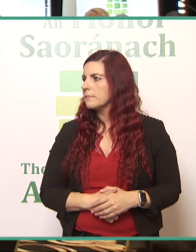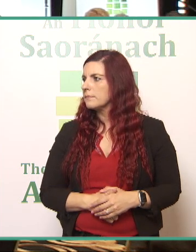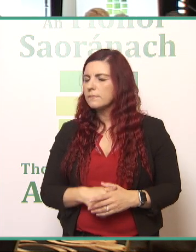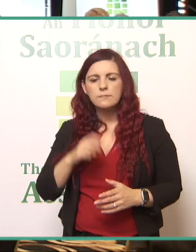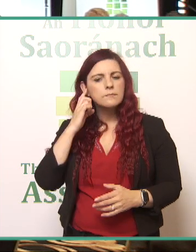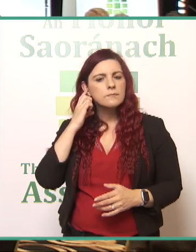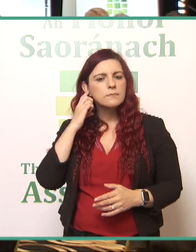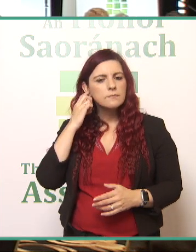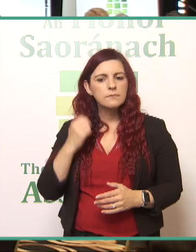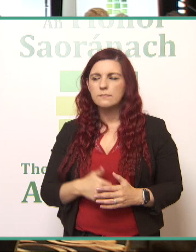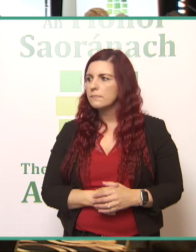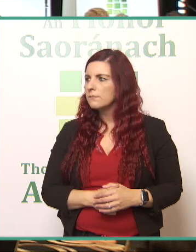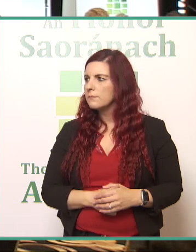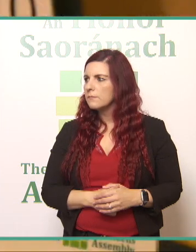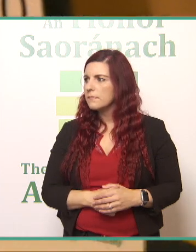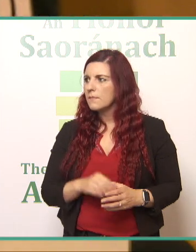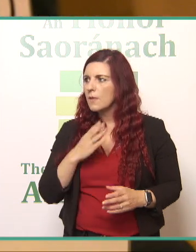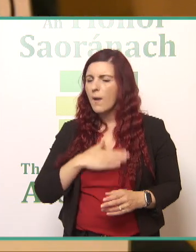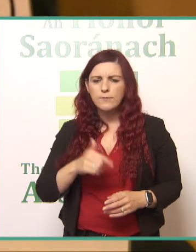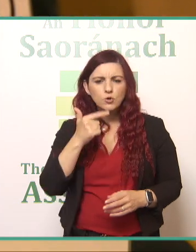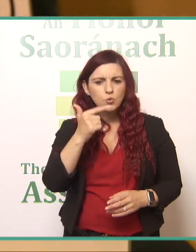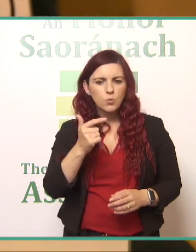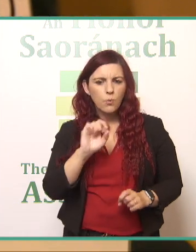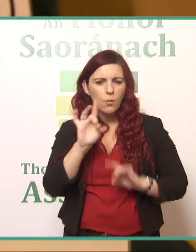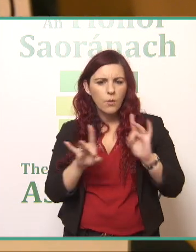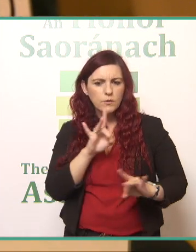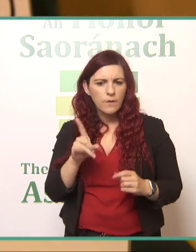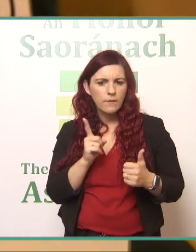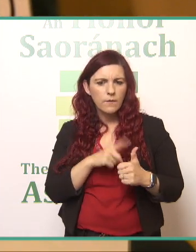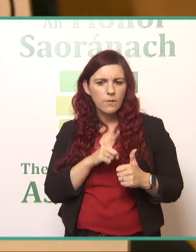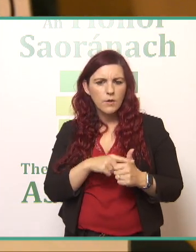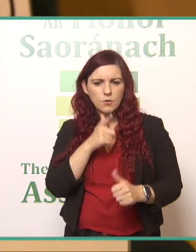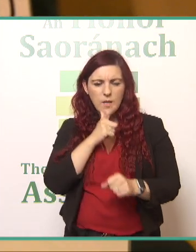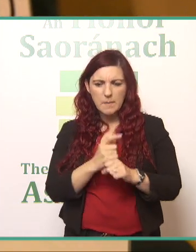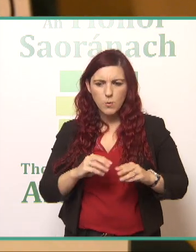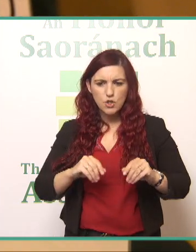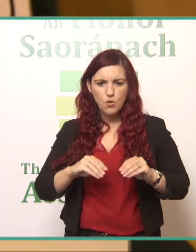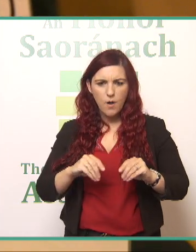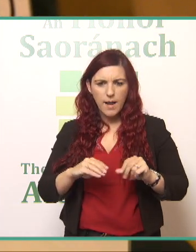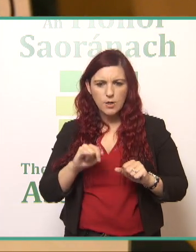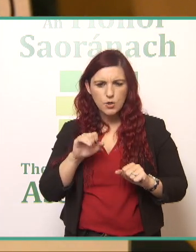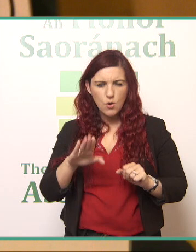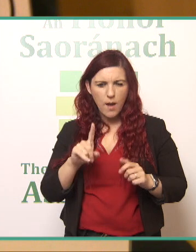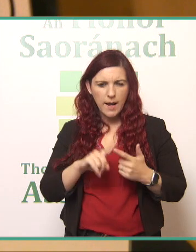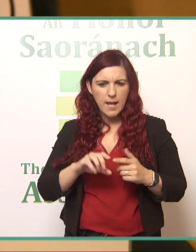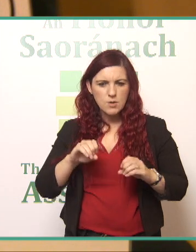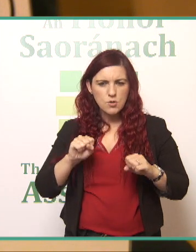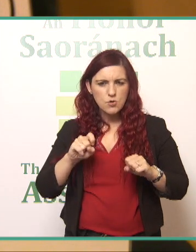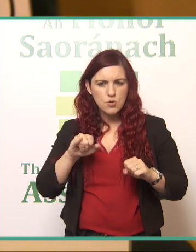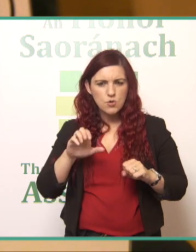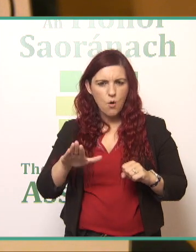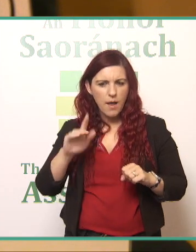Hello there. I have 2 questions. The first question is on soil and soil testing of